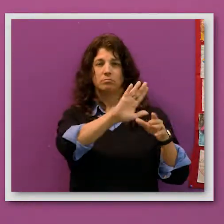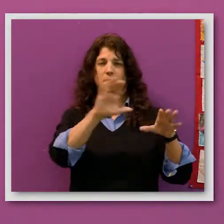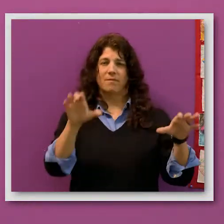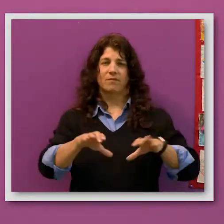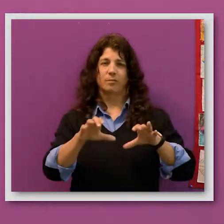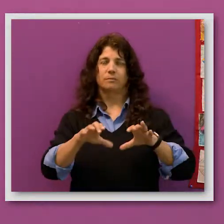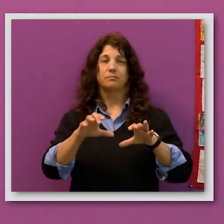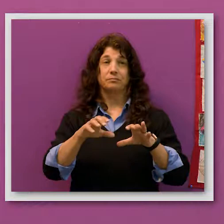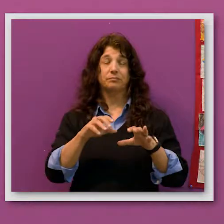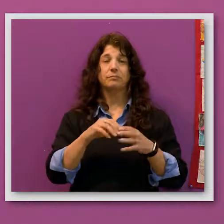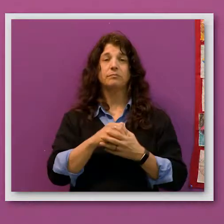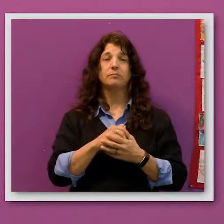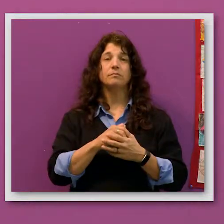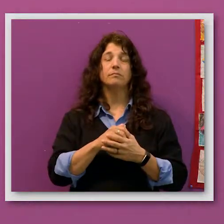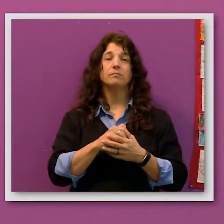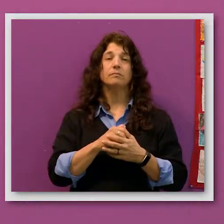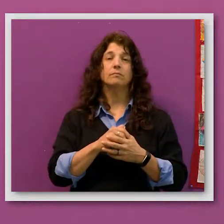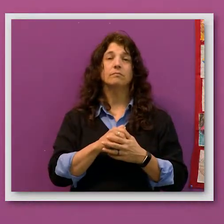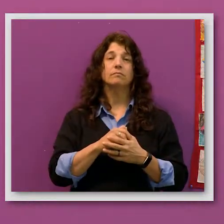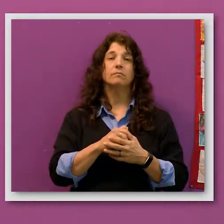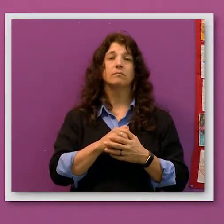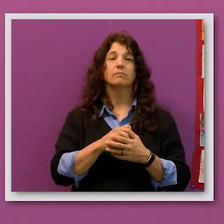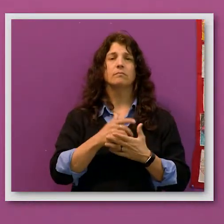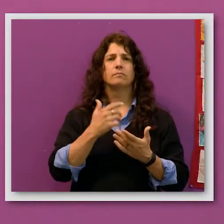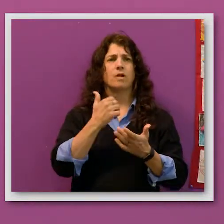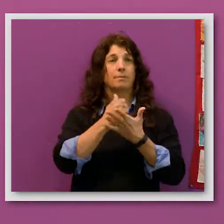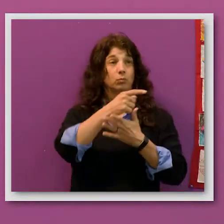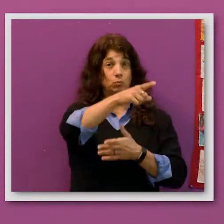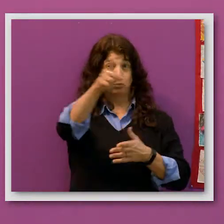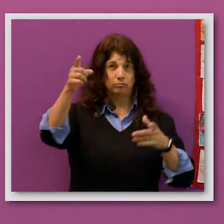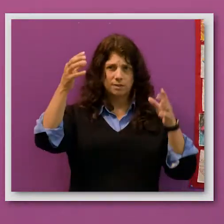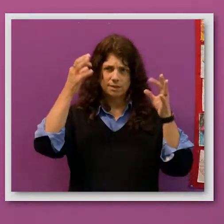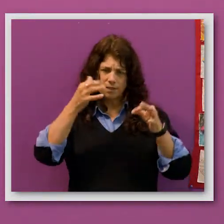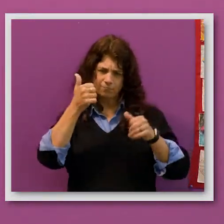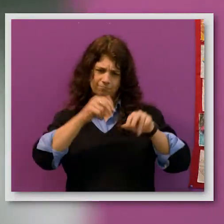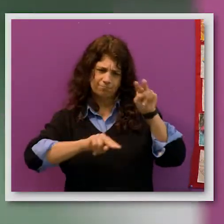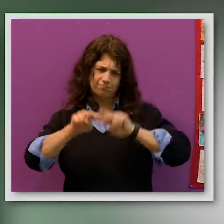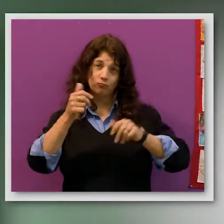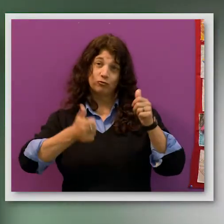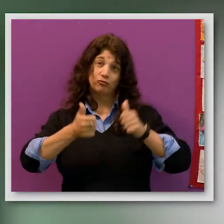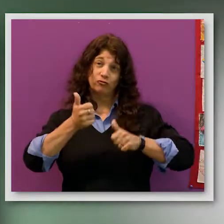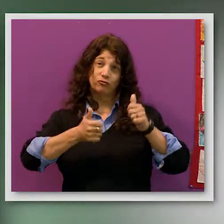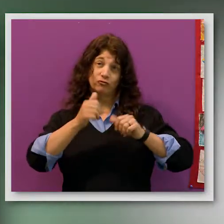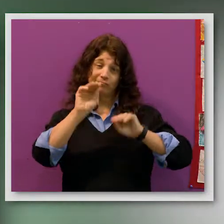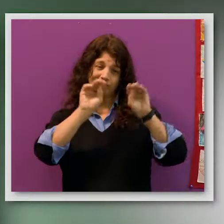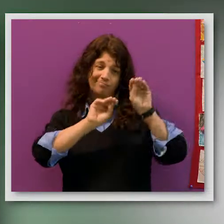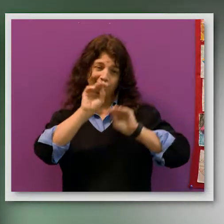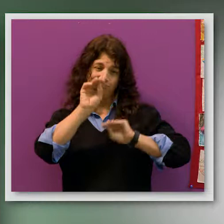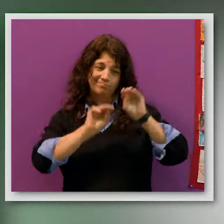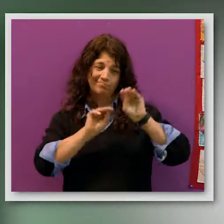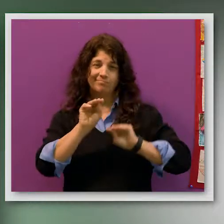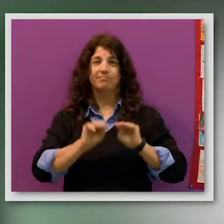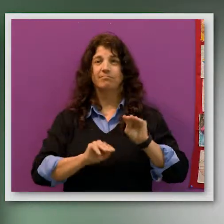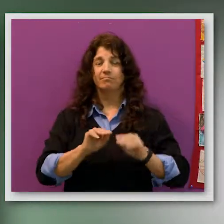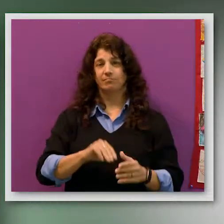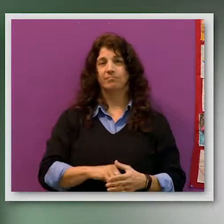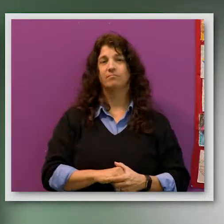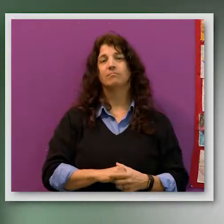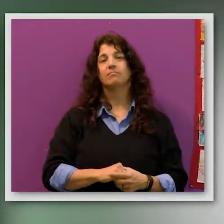your decisions tonight in this budget engagement forum. So first, let me talk a little bit about the budget